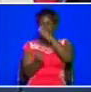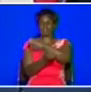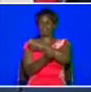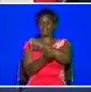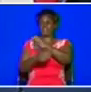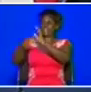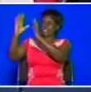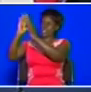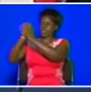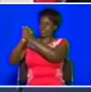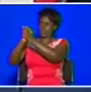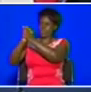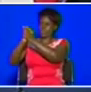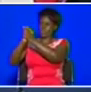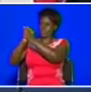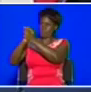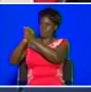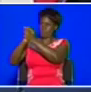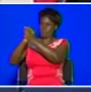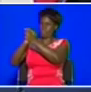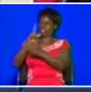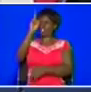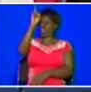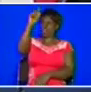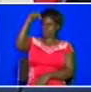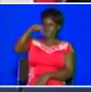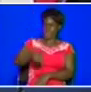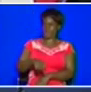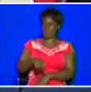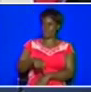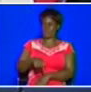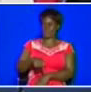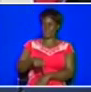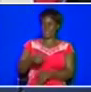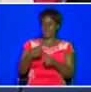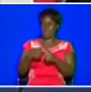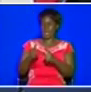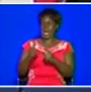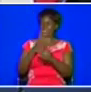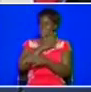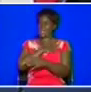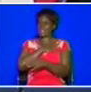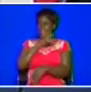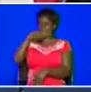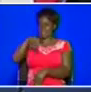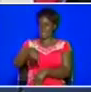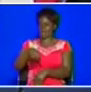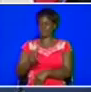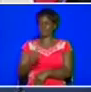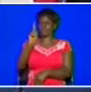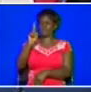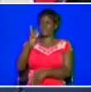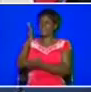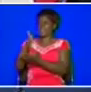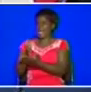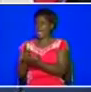In Jubilee, we are saying, and check it, it's top down. These are the people who speak the language of some people who bake the cake and some